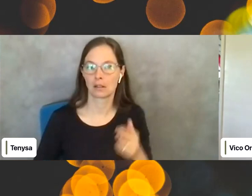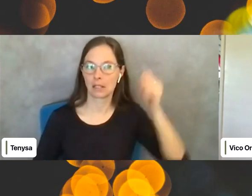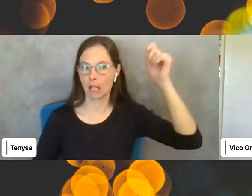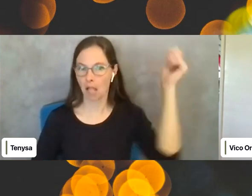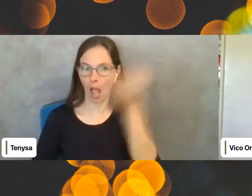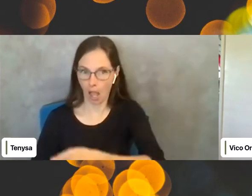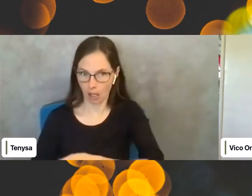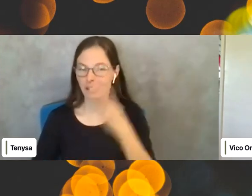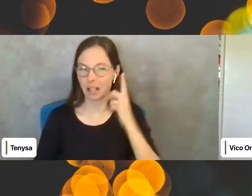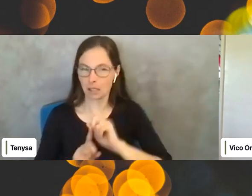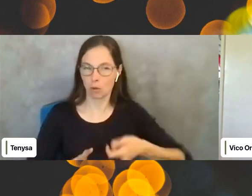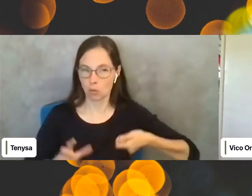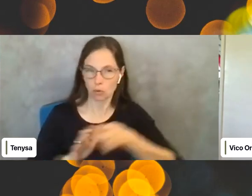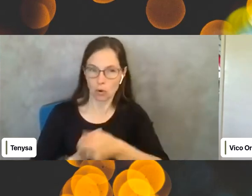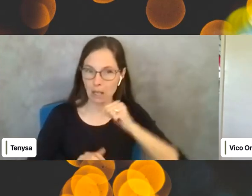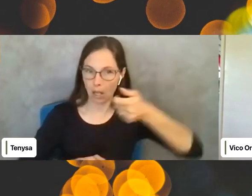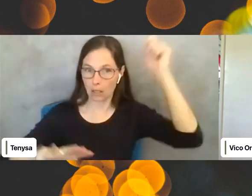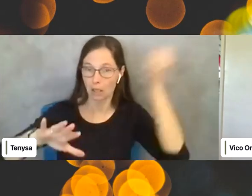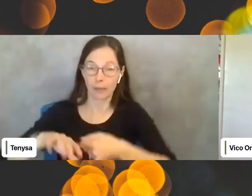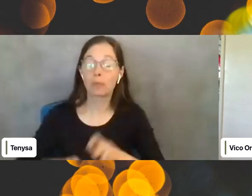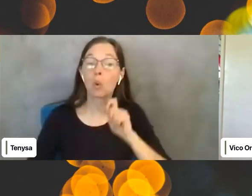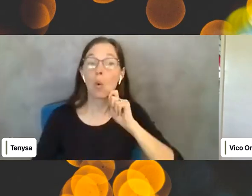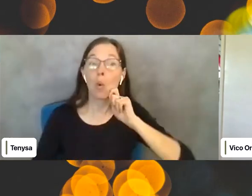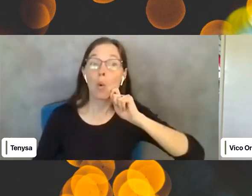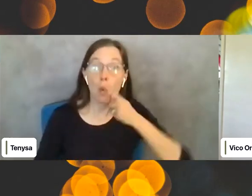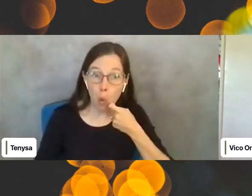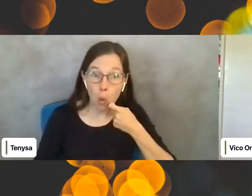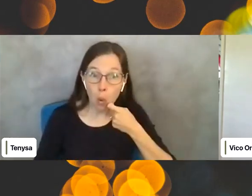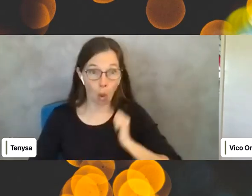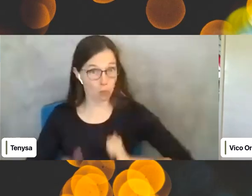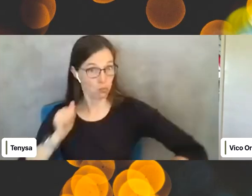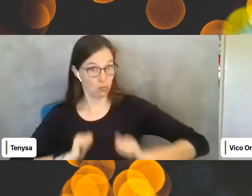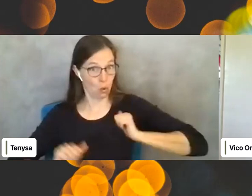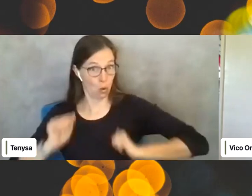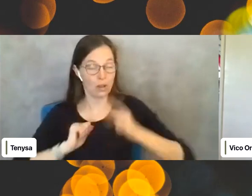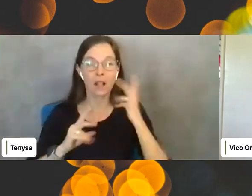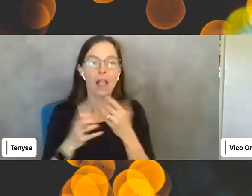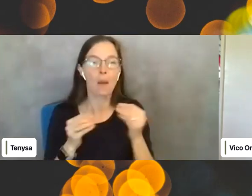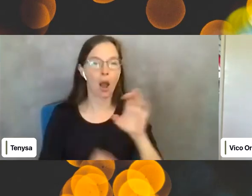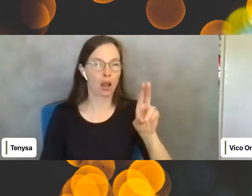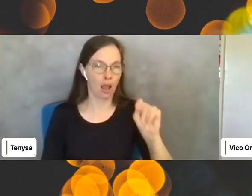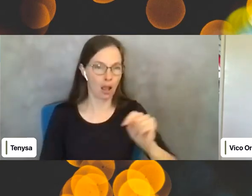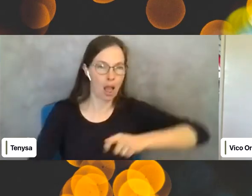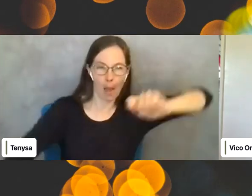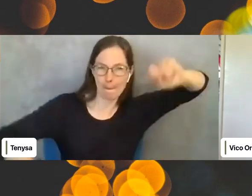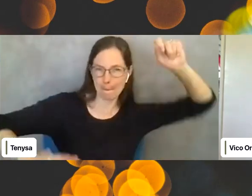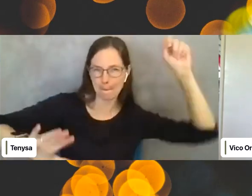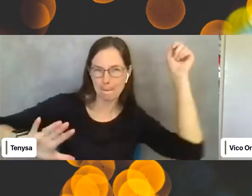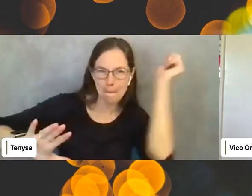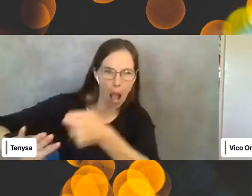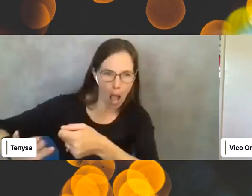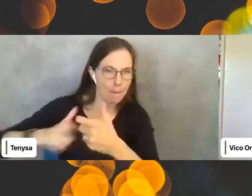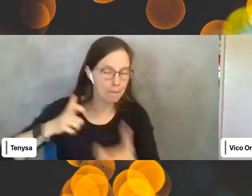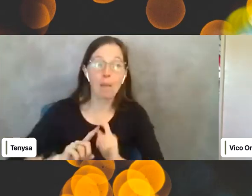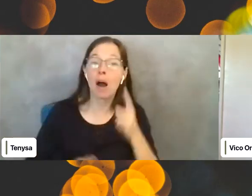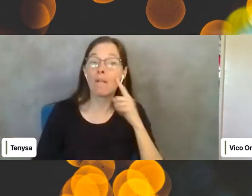cutting. In cool sword fight stunts, you see a lot more cuts because they're very flashy and they're very big, right? But for